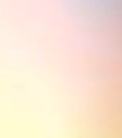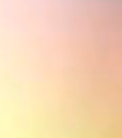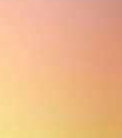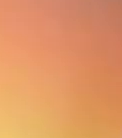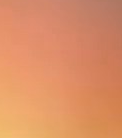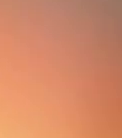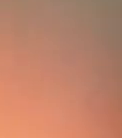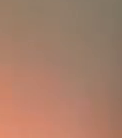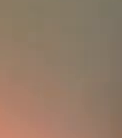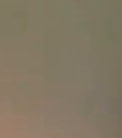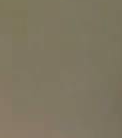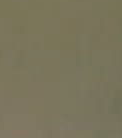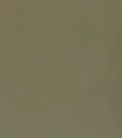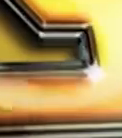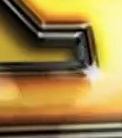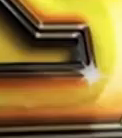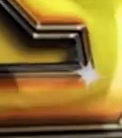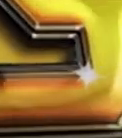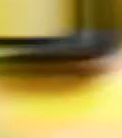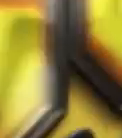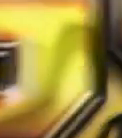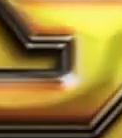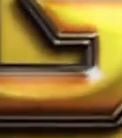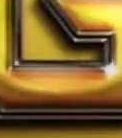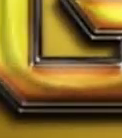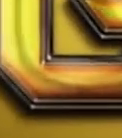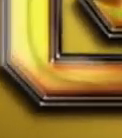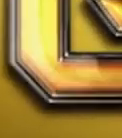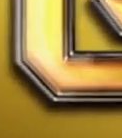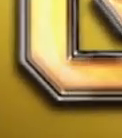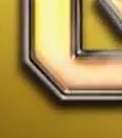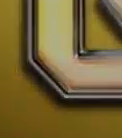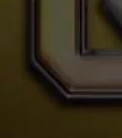because they play all my classic hits. Gold FM, only the classic hits.